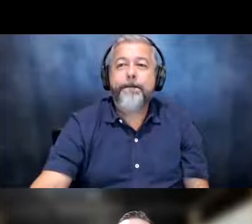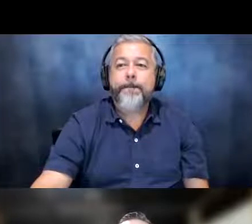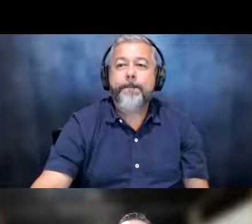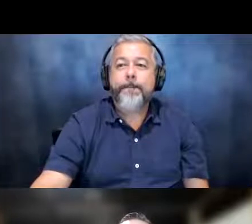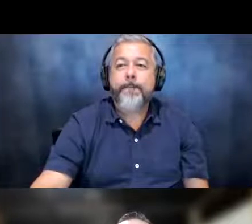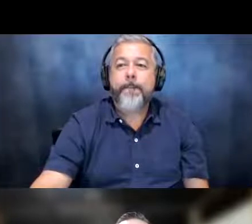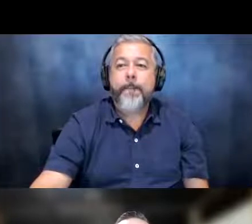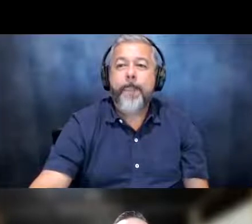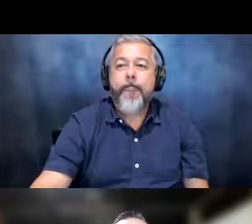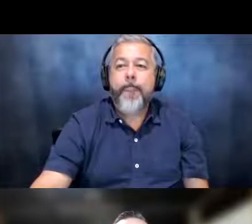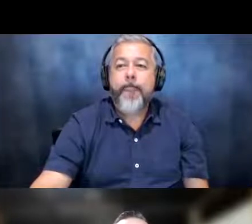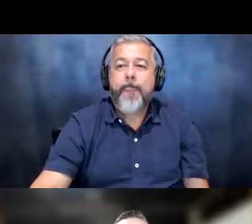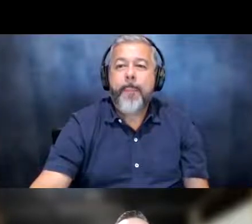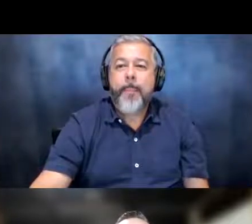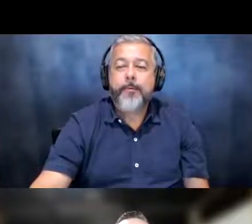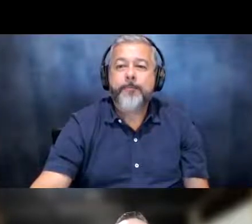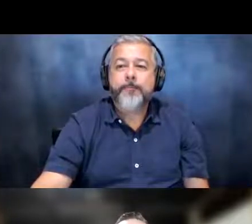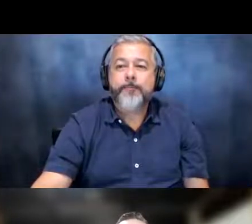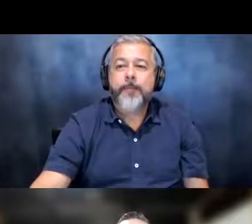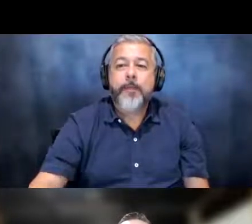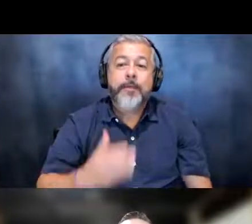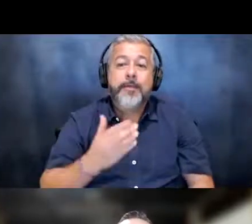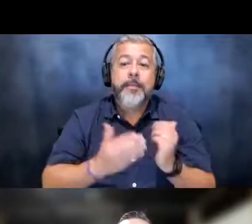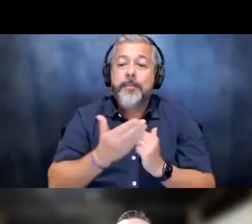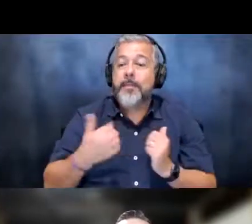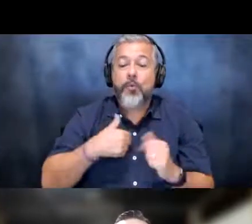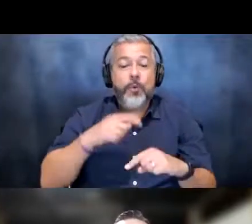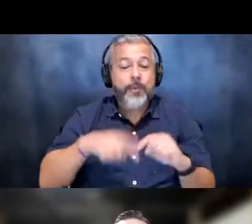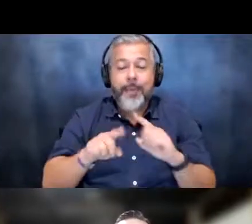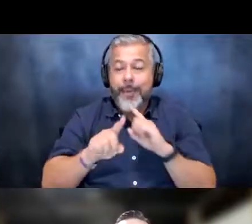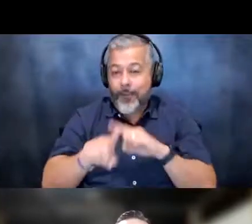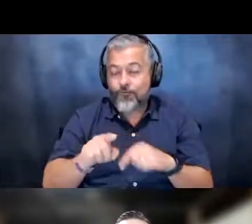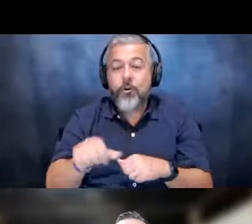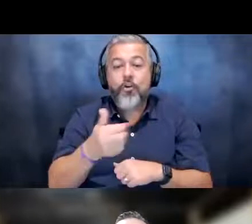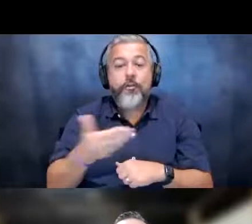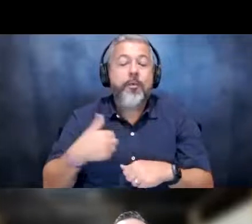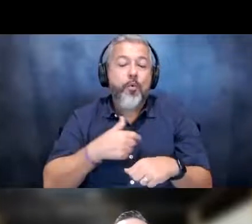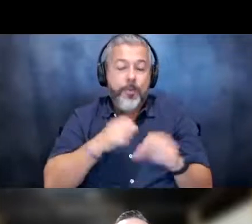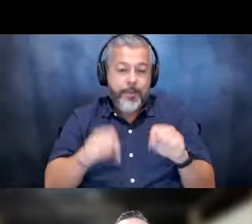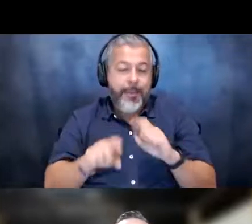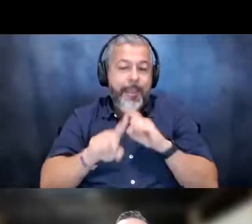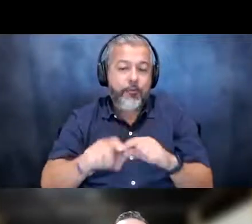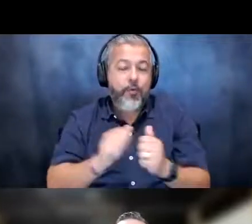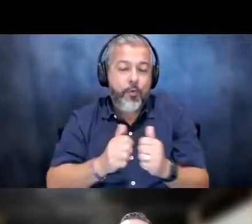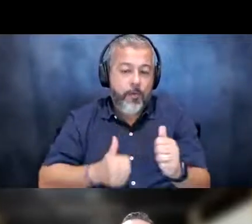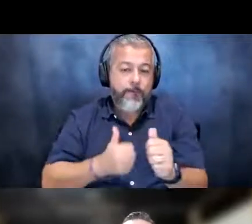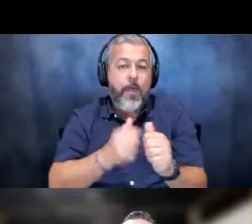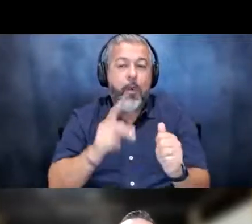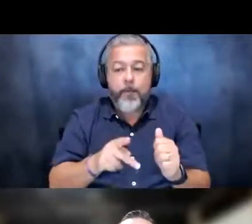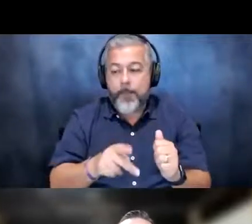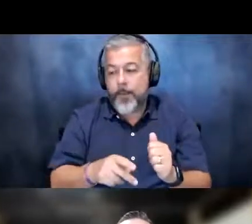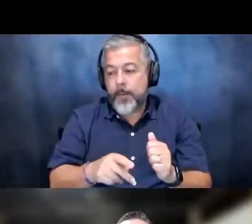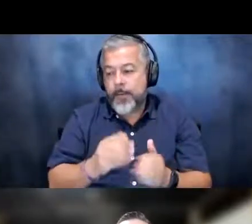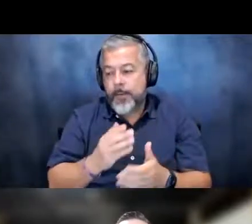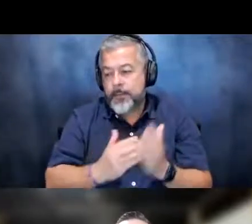won't be able to answer. Other things we'll be able to answer in follow-up. And then some things